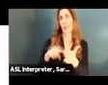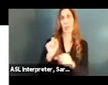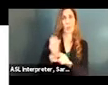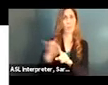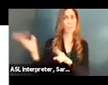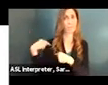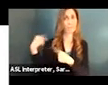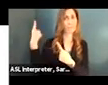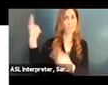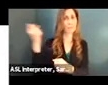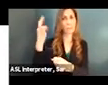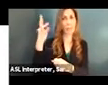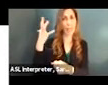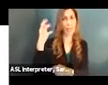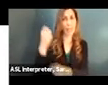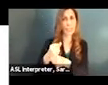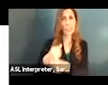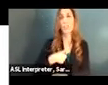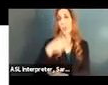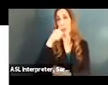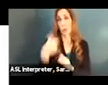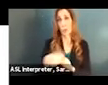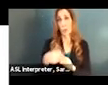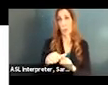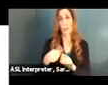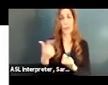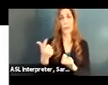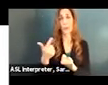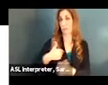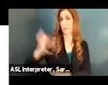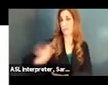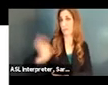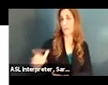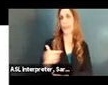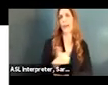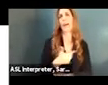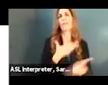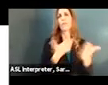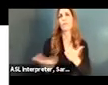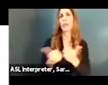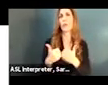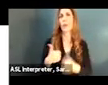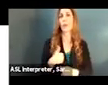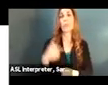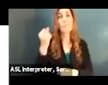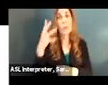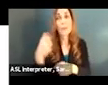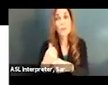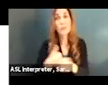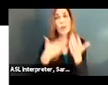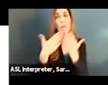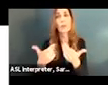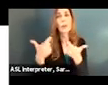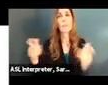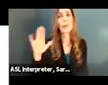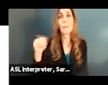And I remember carrying around, for a long time, carrying around a big bag